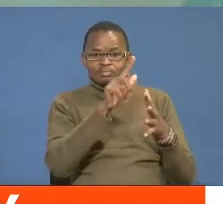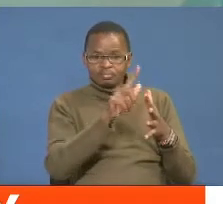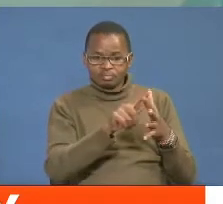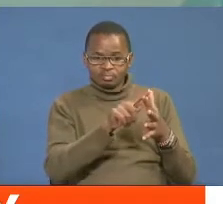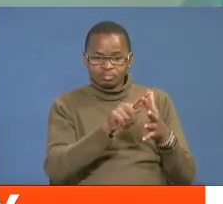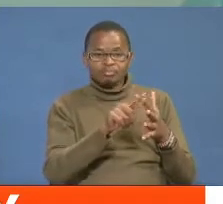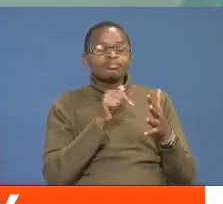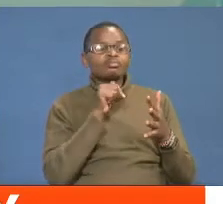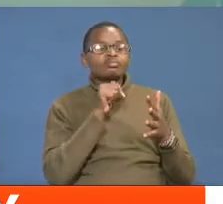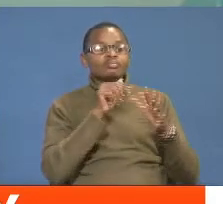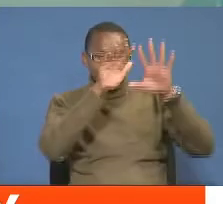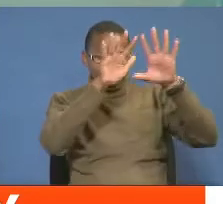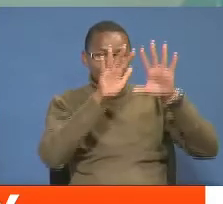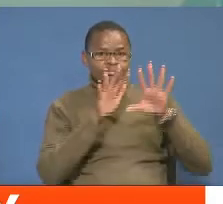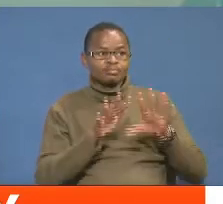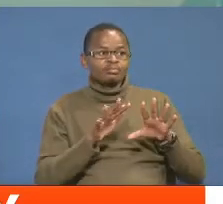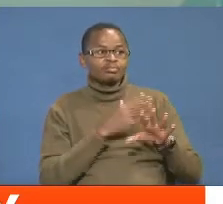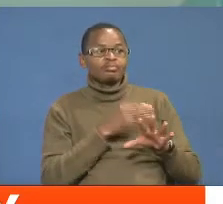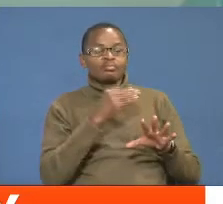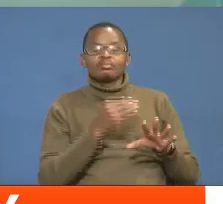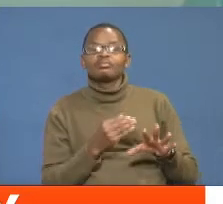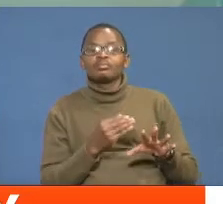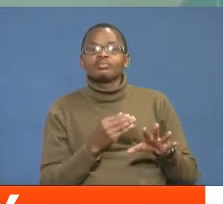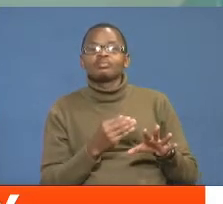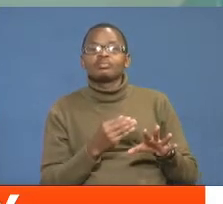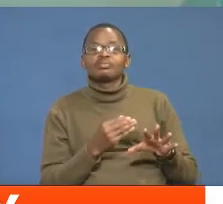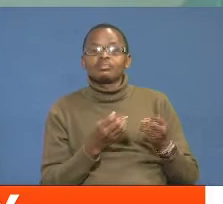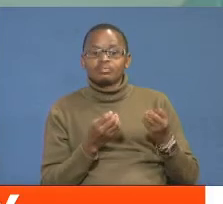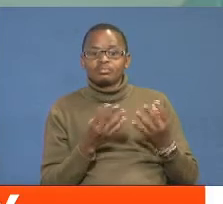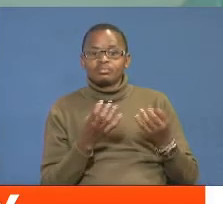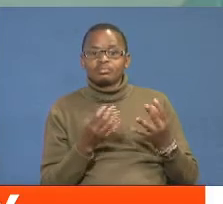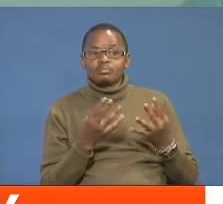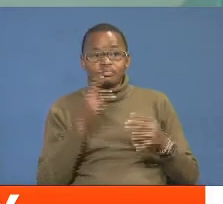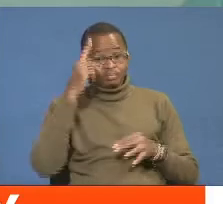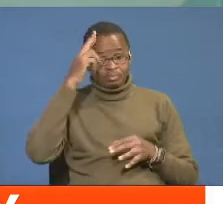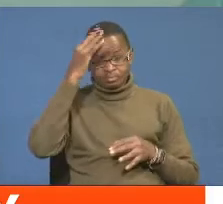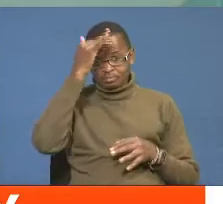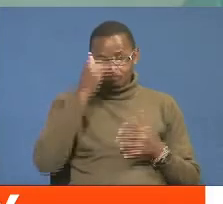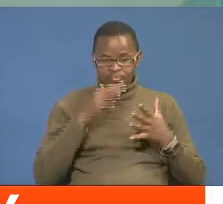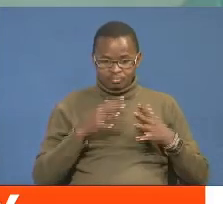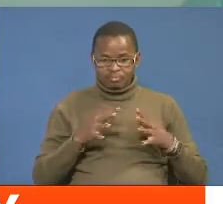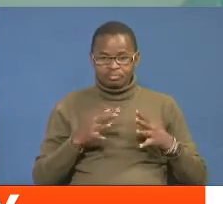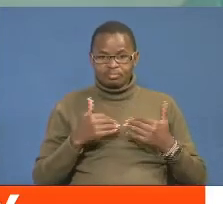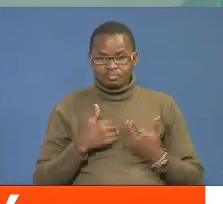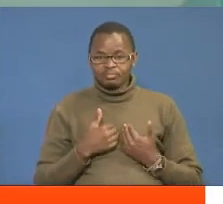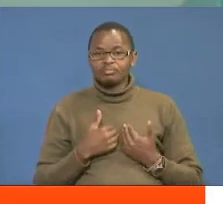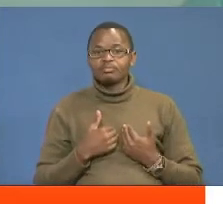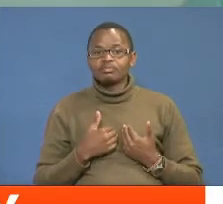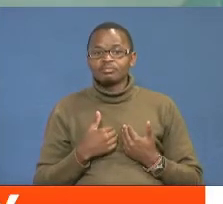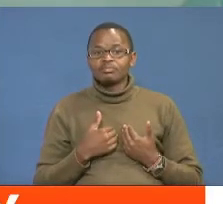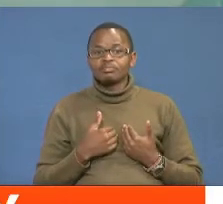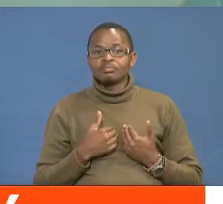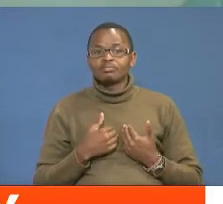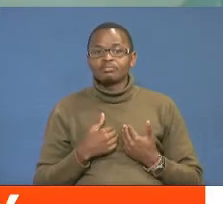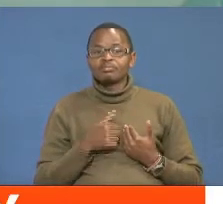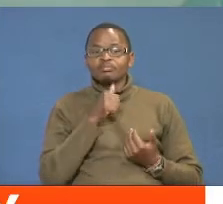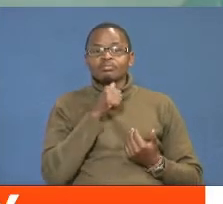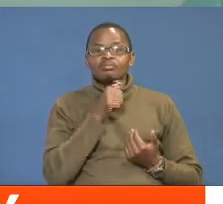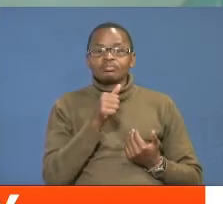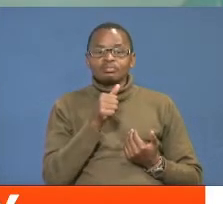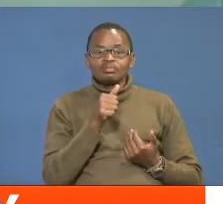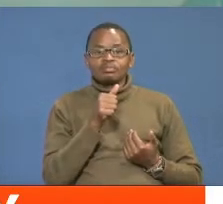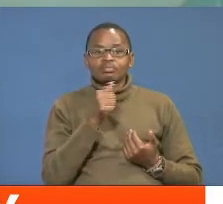know, vaccines are not that important. And I mean, there are many, many, many reasons why people have, why they're just not